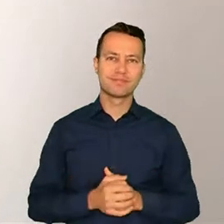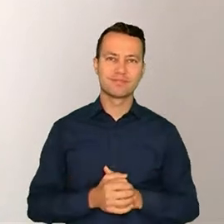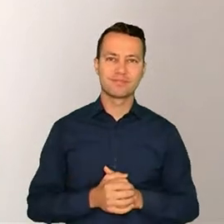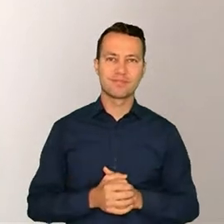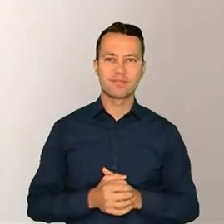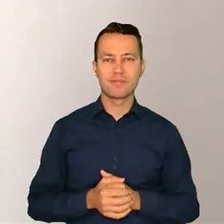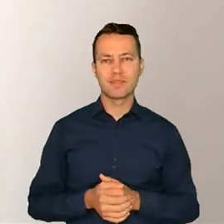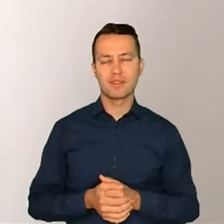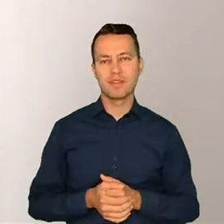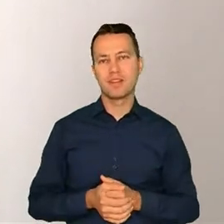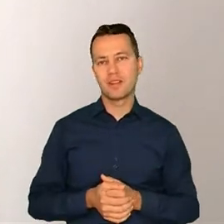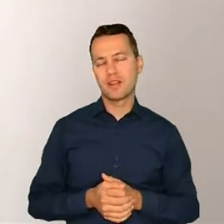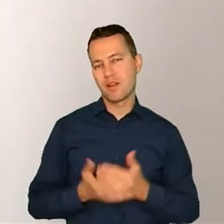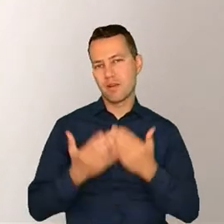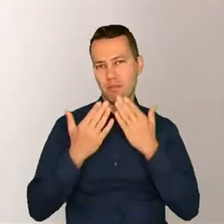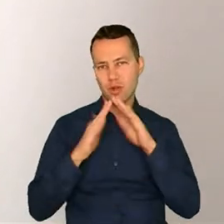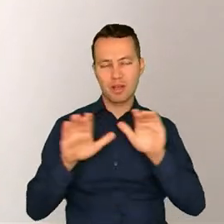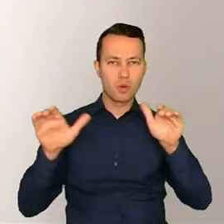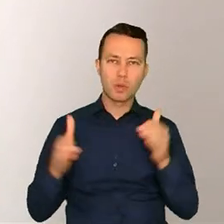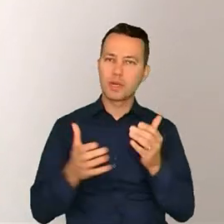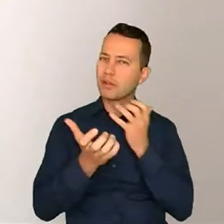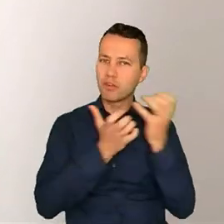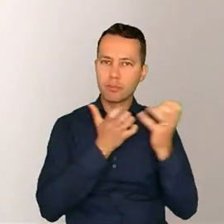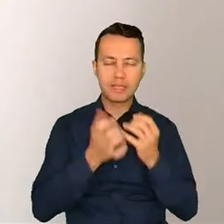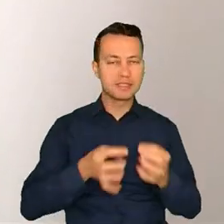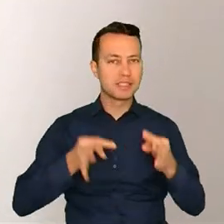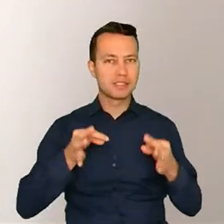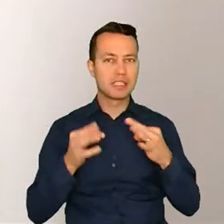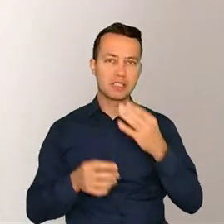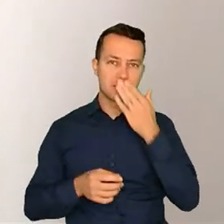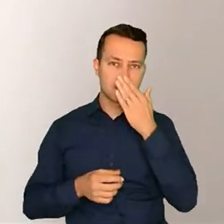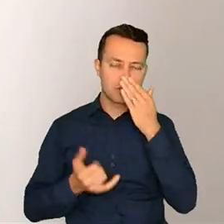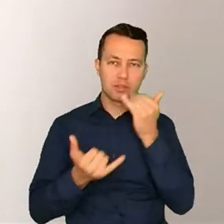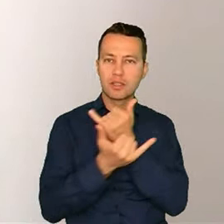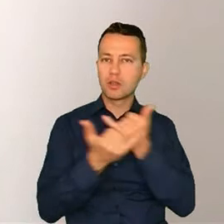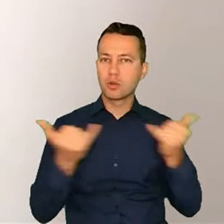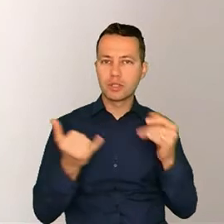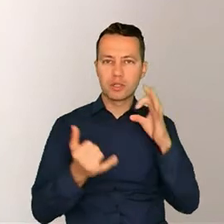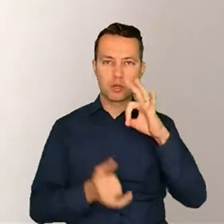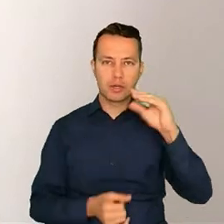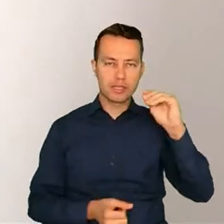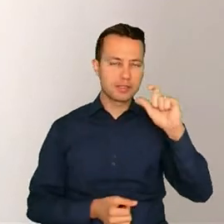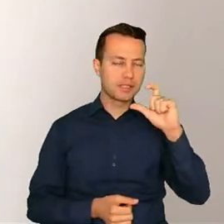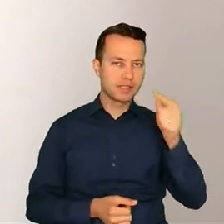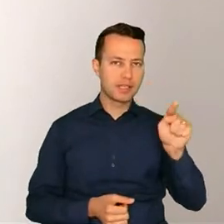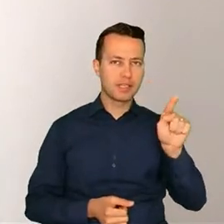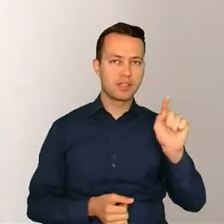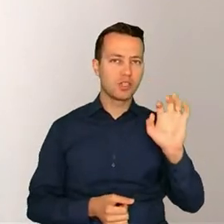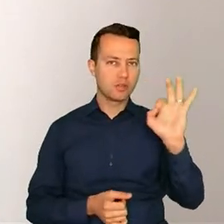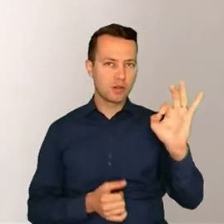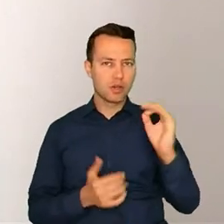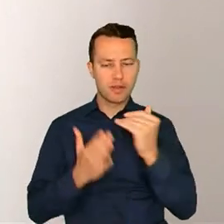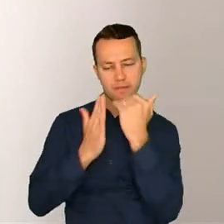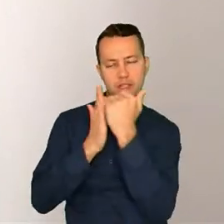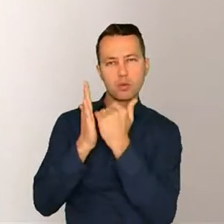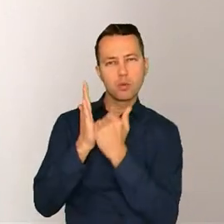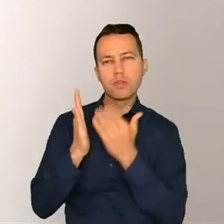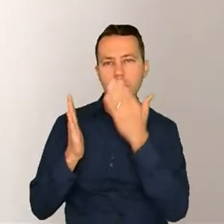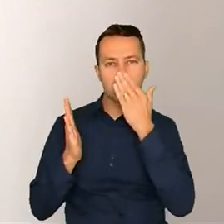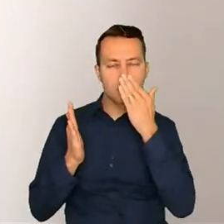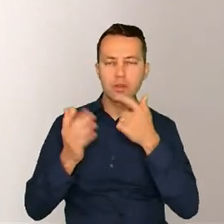in policy and market initiatives. I think the good news is, just off the bat, I can say that